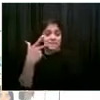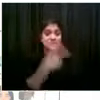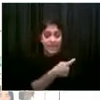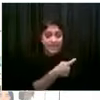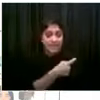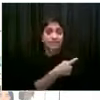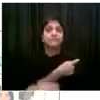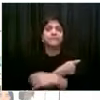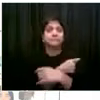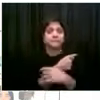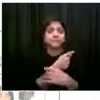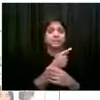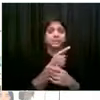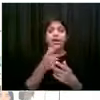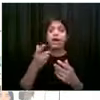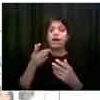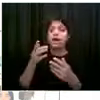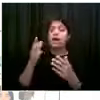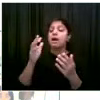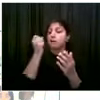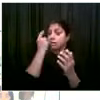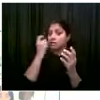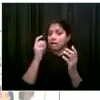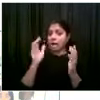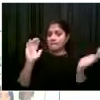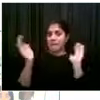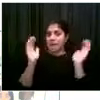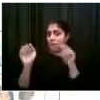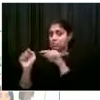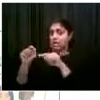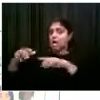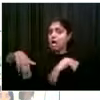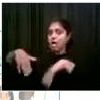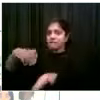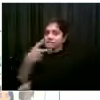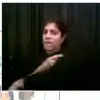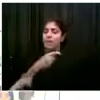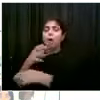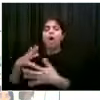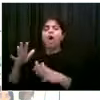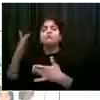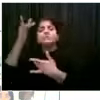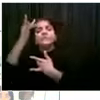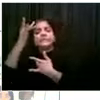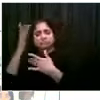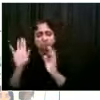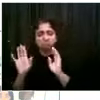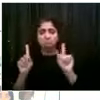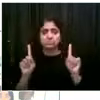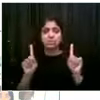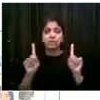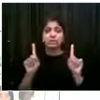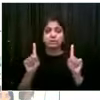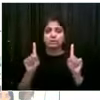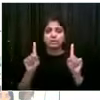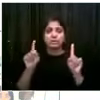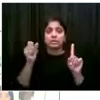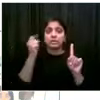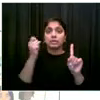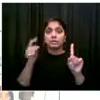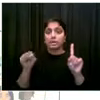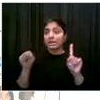to people who remain unvaccinated. So the bottom line is that we know vaccination is safe. We know that it works.